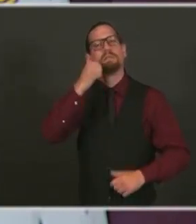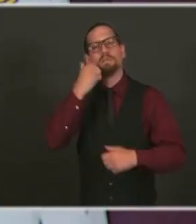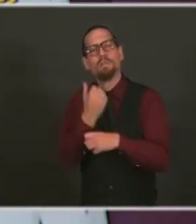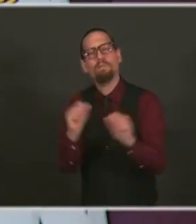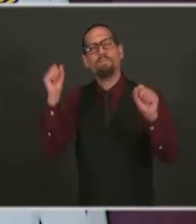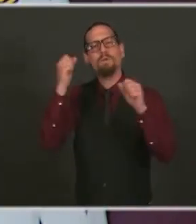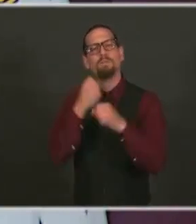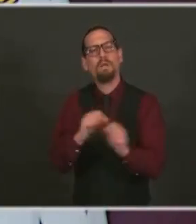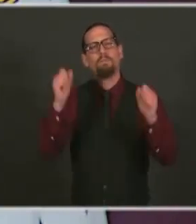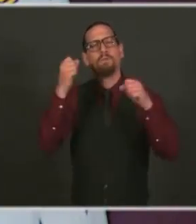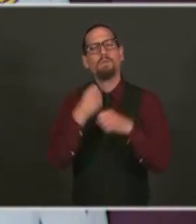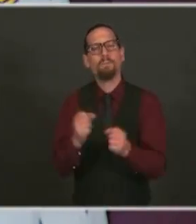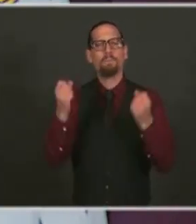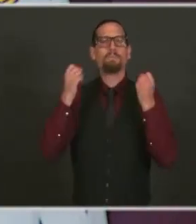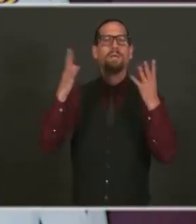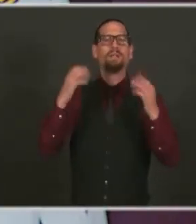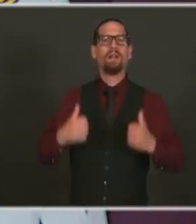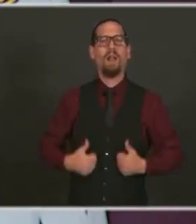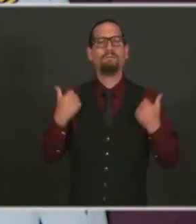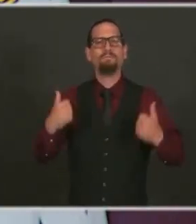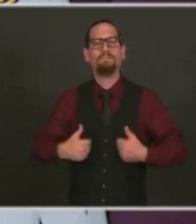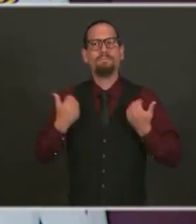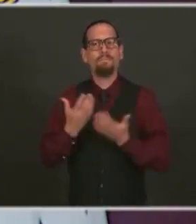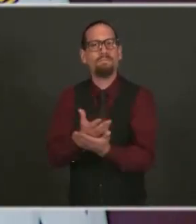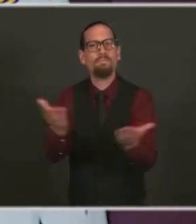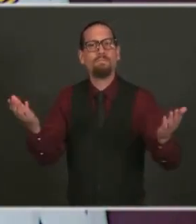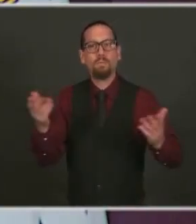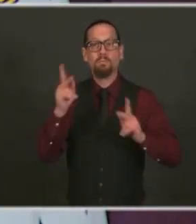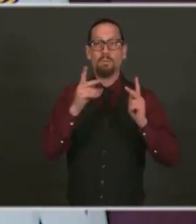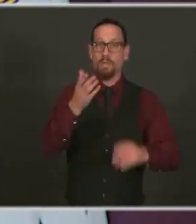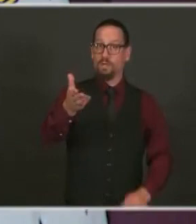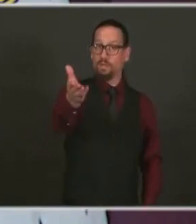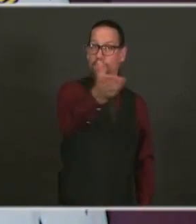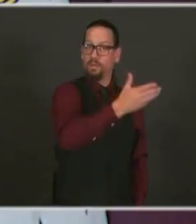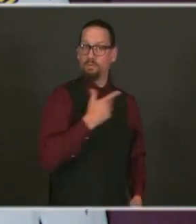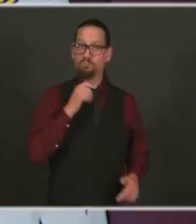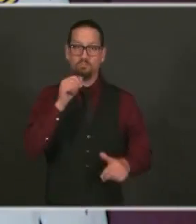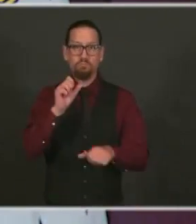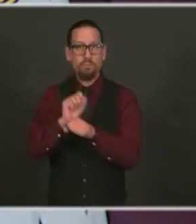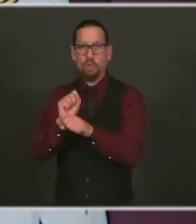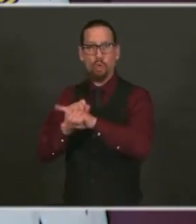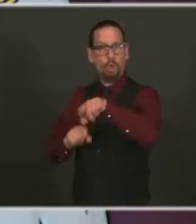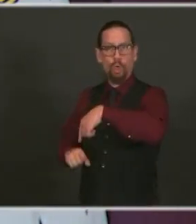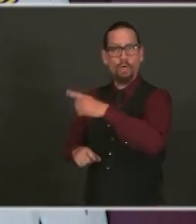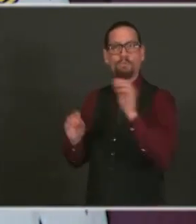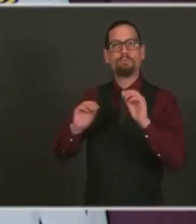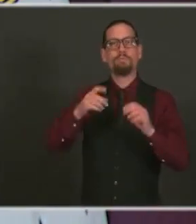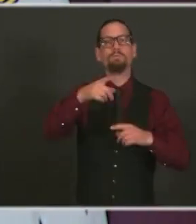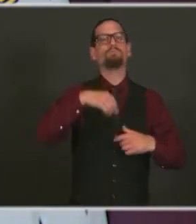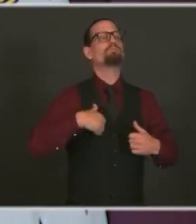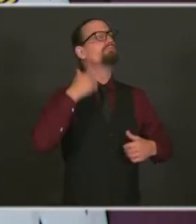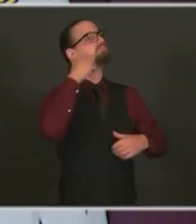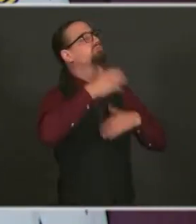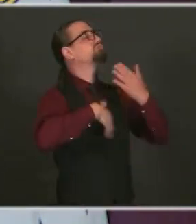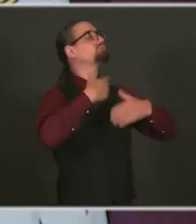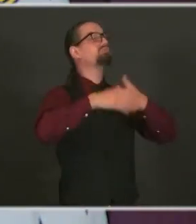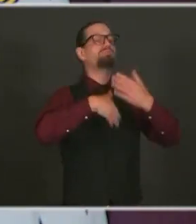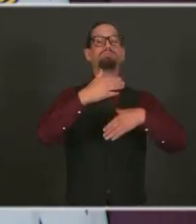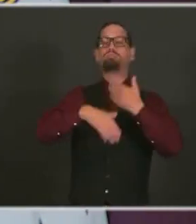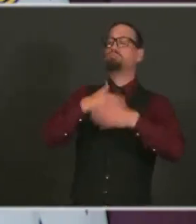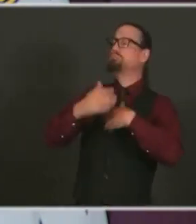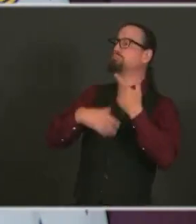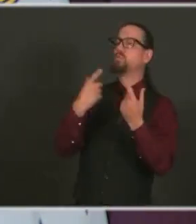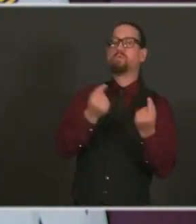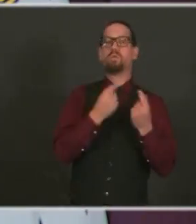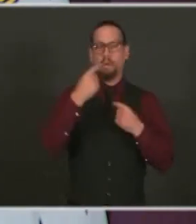know, we go about our days, we're not thinking about our opportunity to save a life, our opportunity to keep somebody out of a